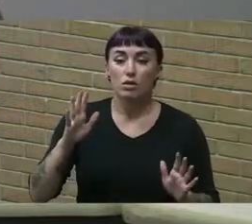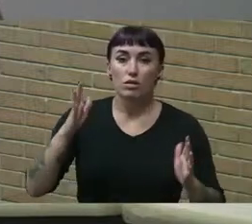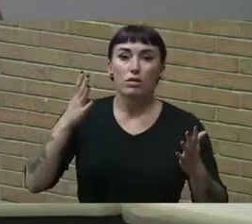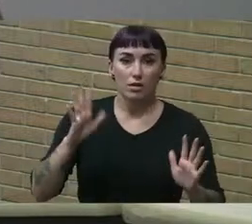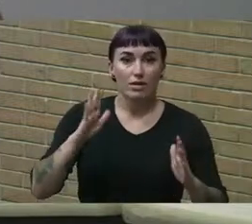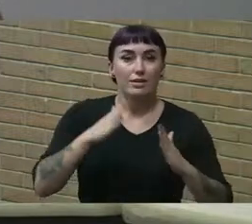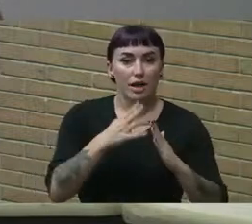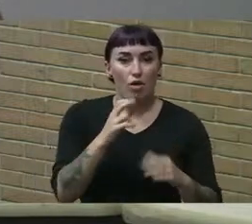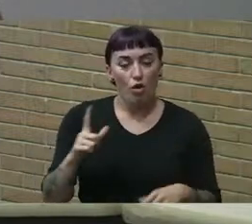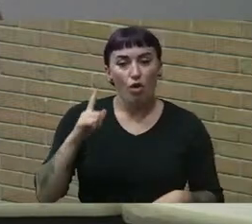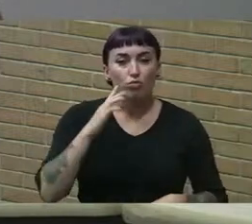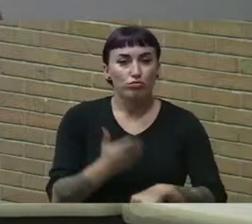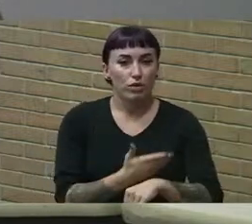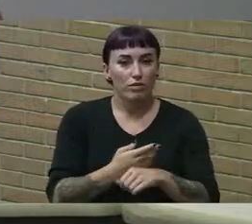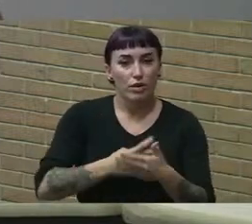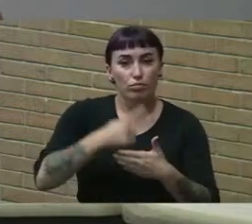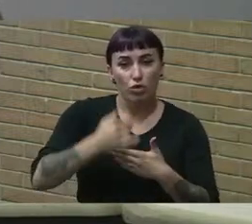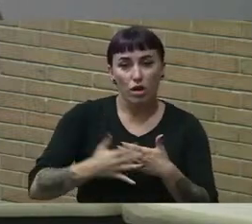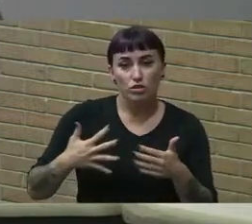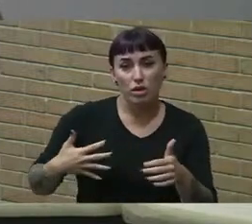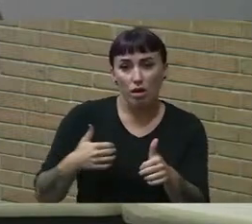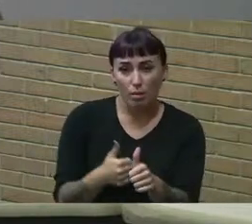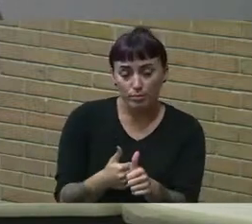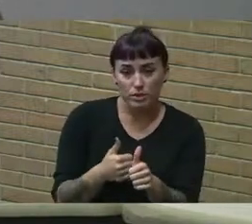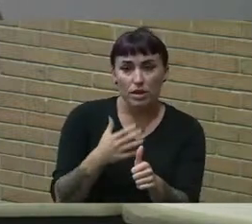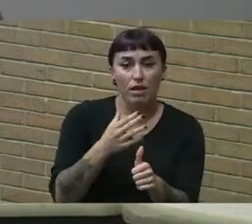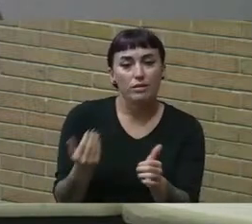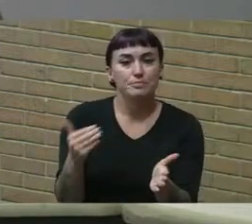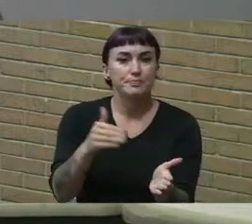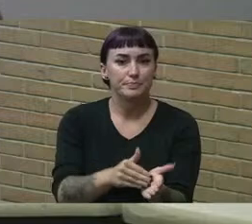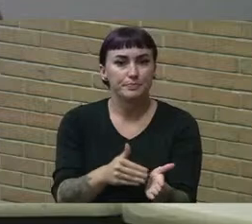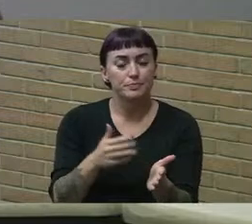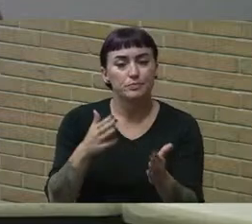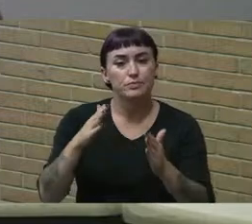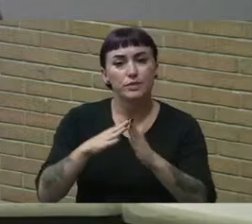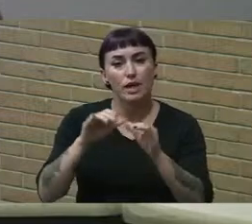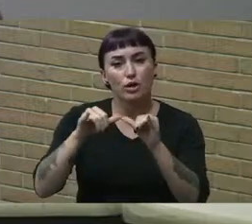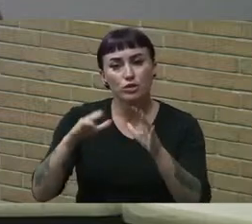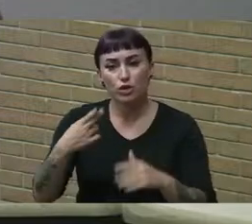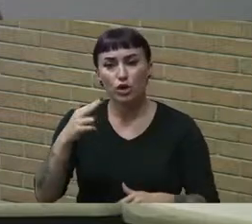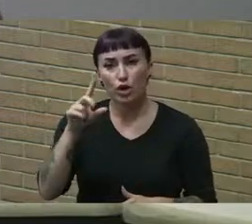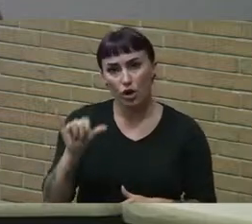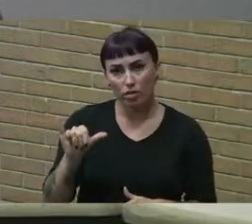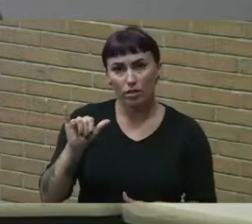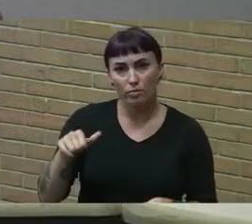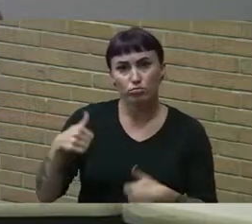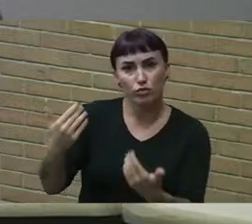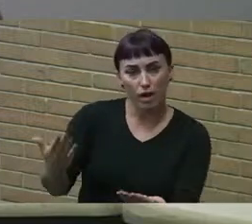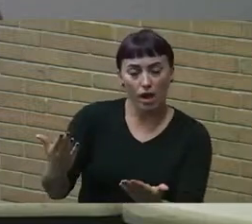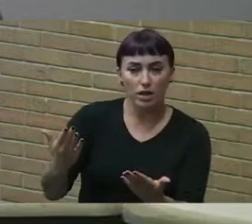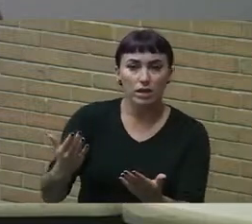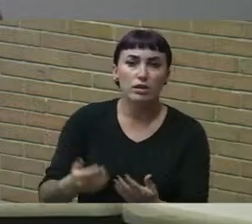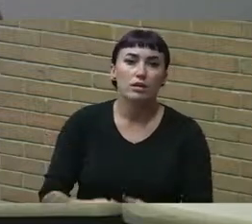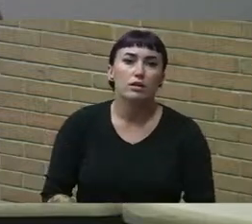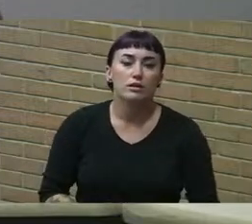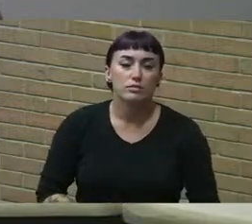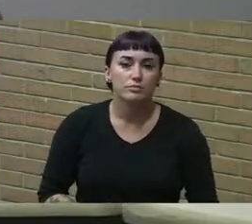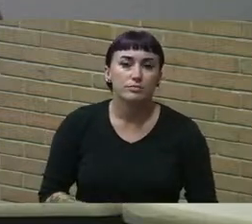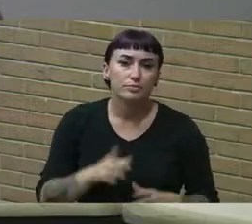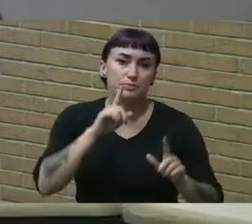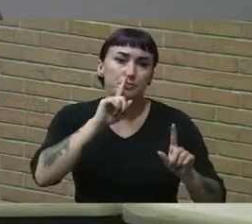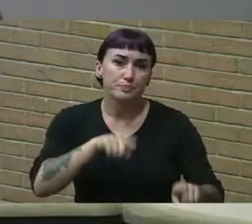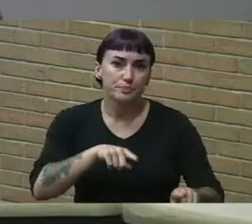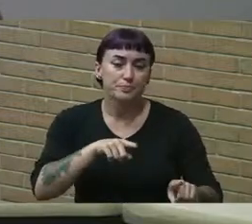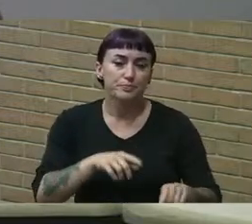hall renovation project update, and again, Town Engineer Hurley provided us with a